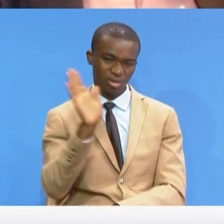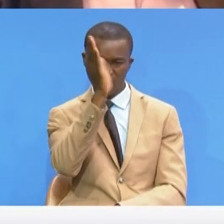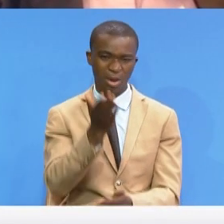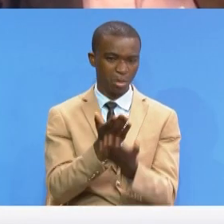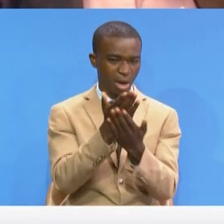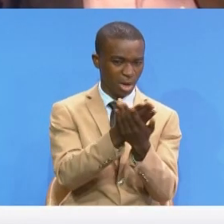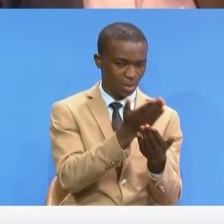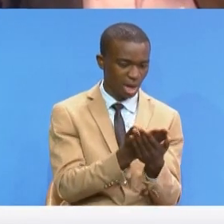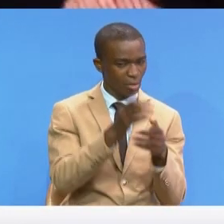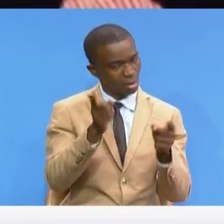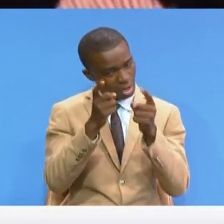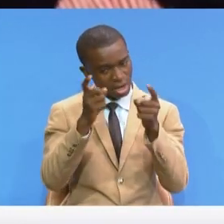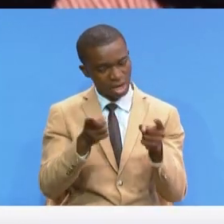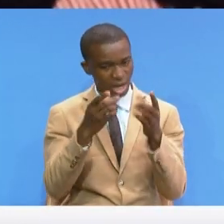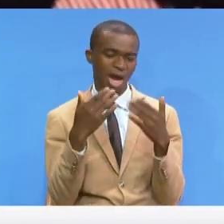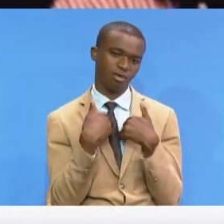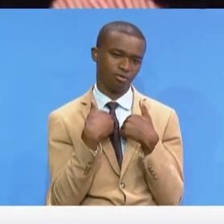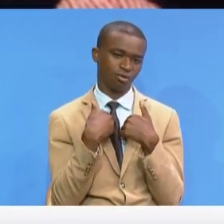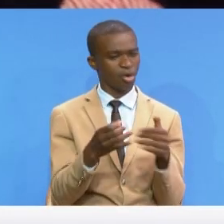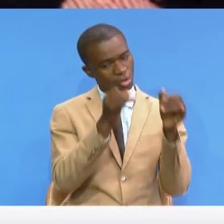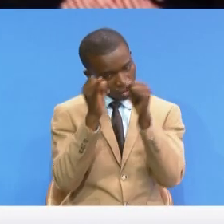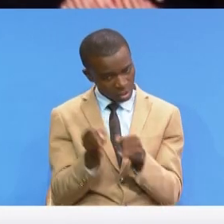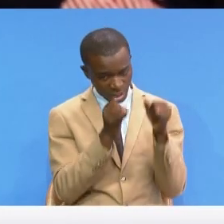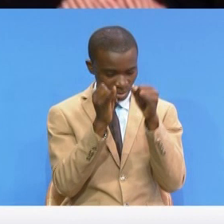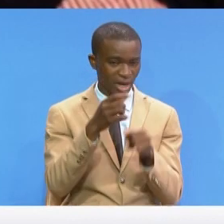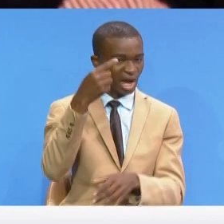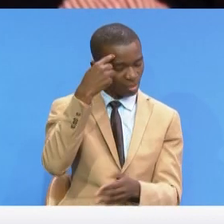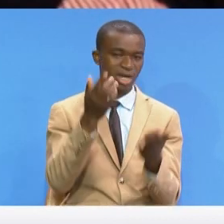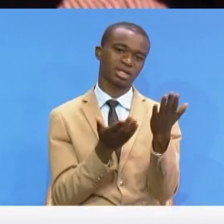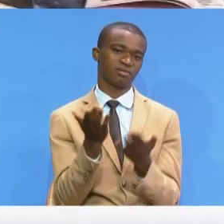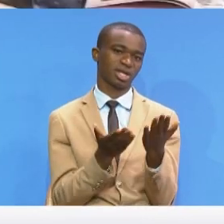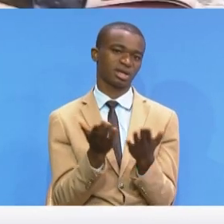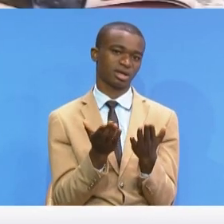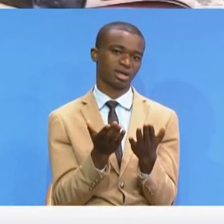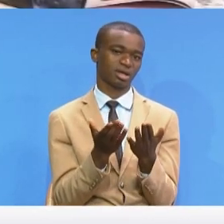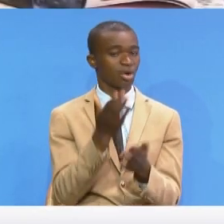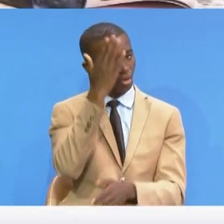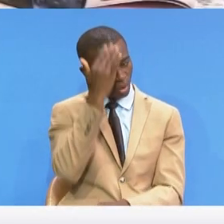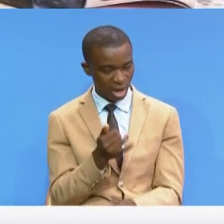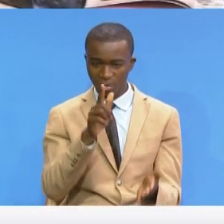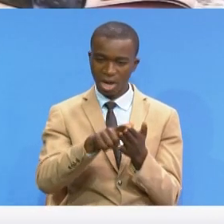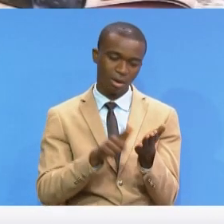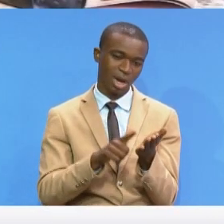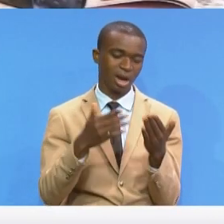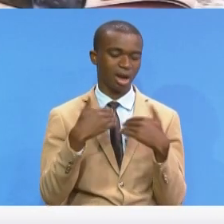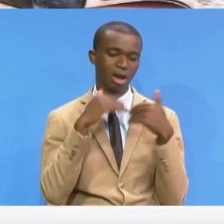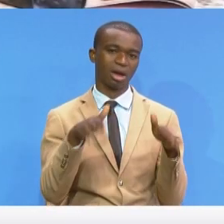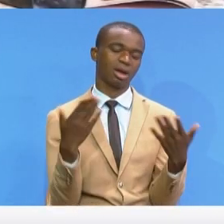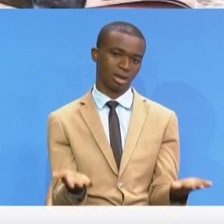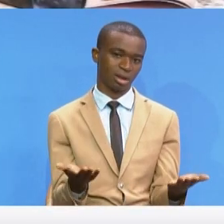on challenges they face in implementing e-government services due to existing legislative